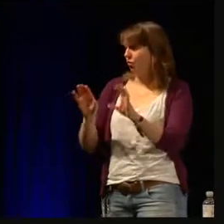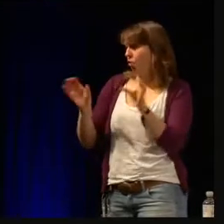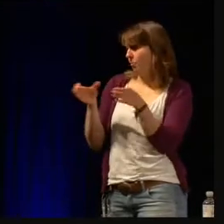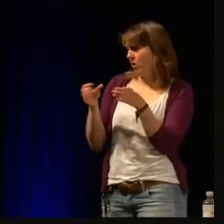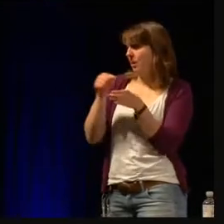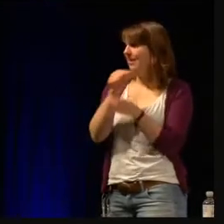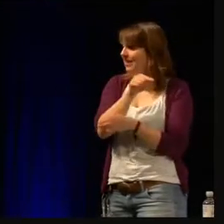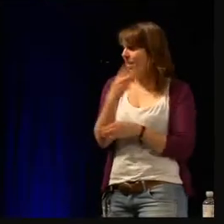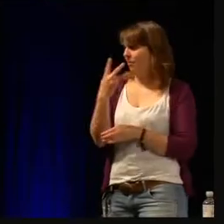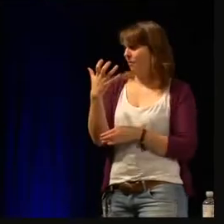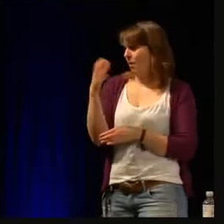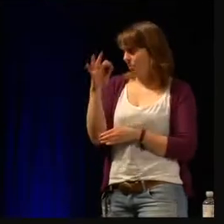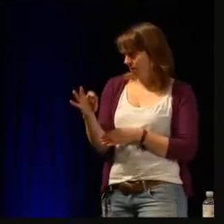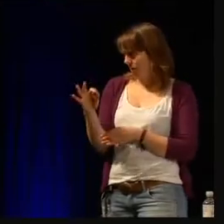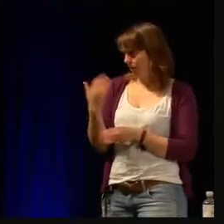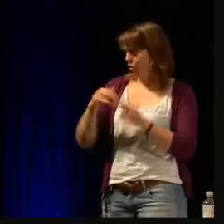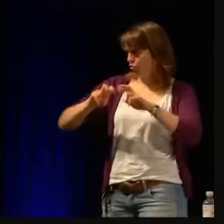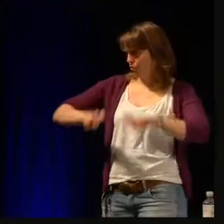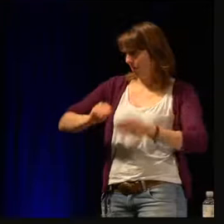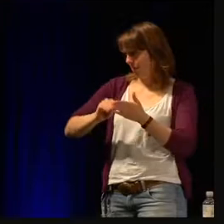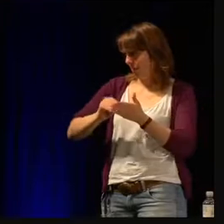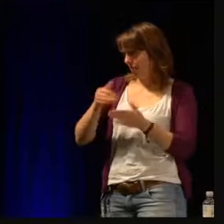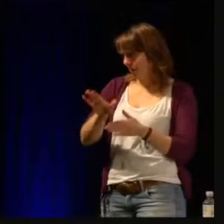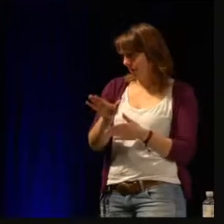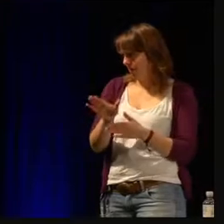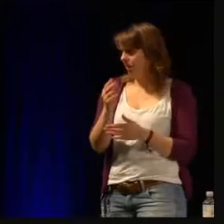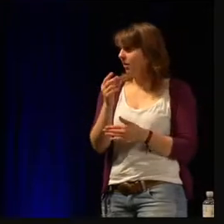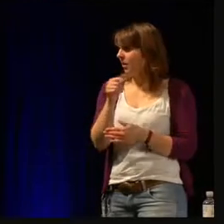And 62.5% of the volunteers in the study